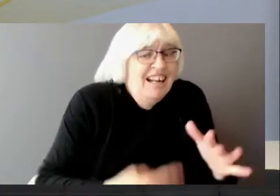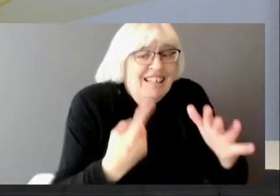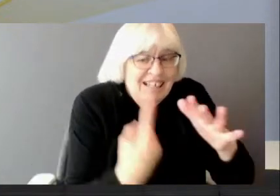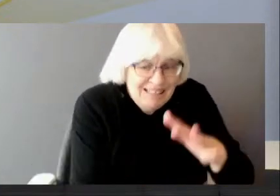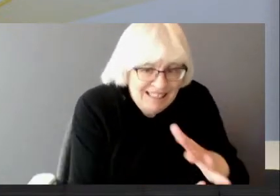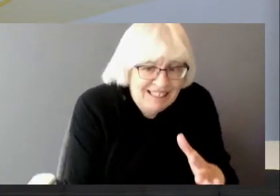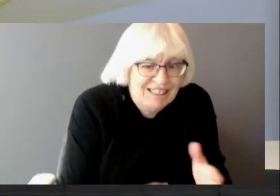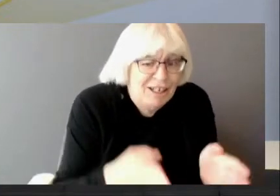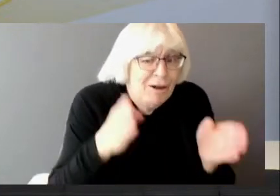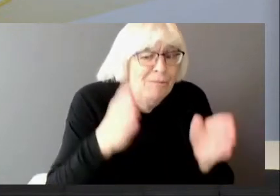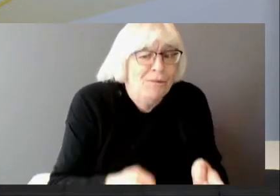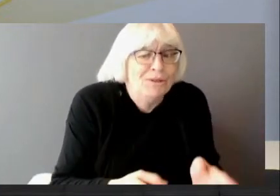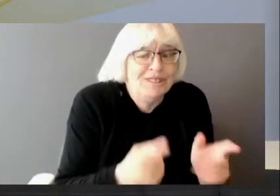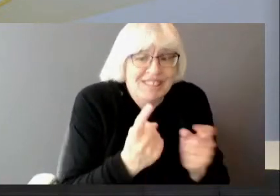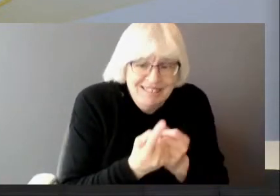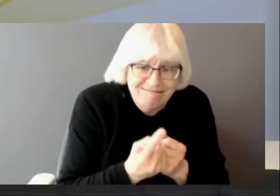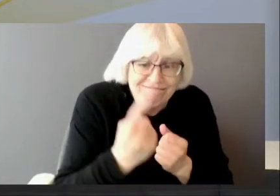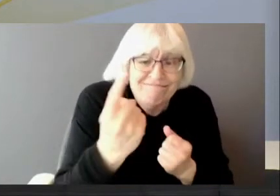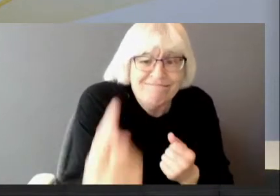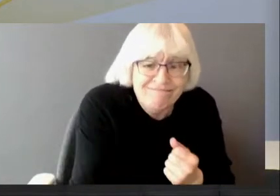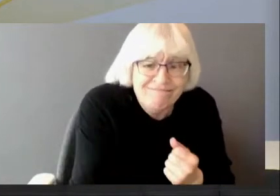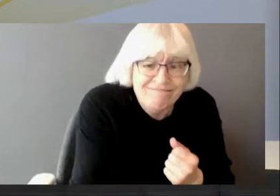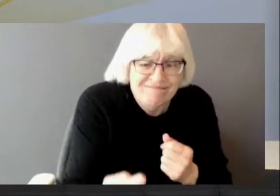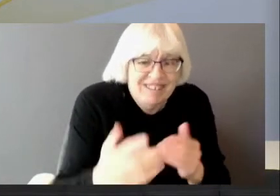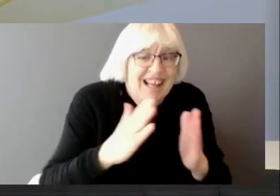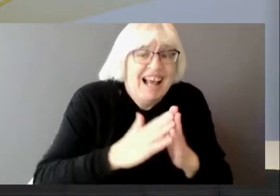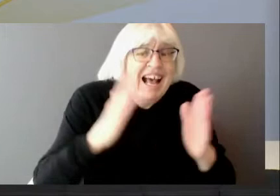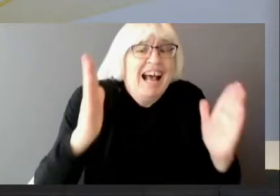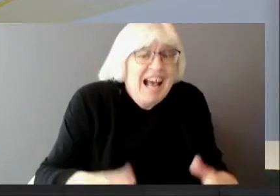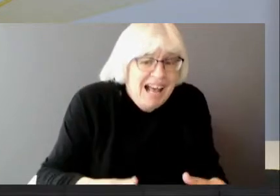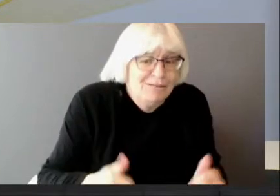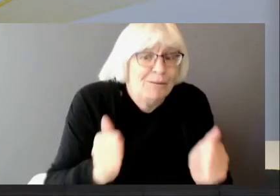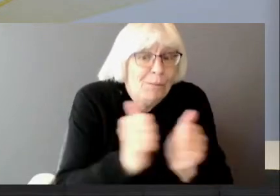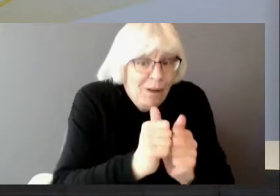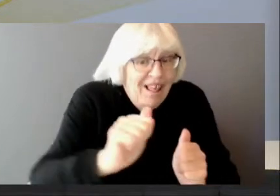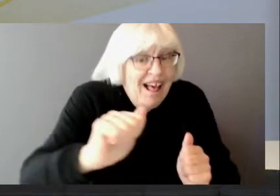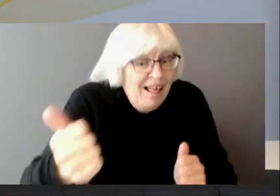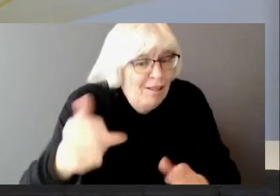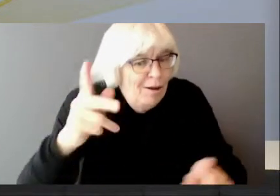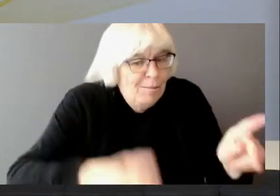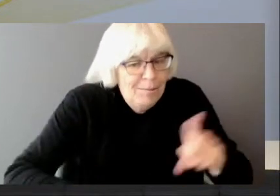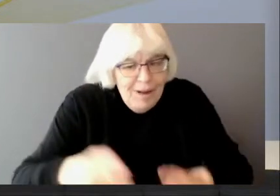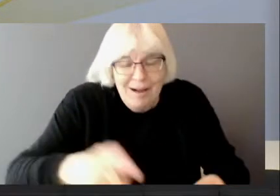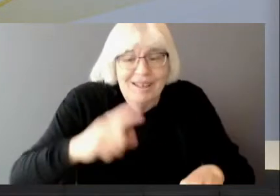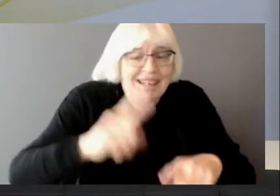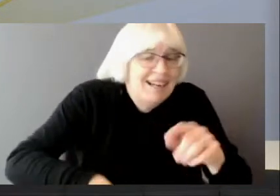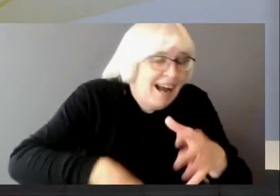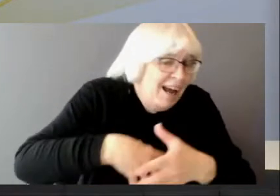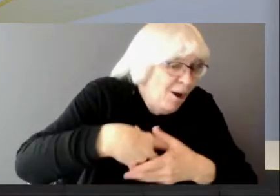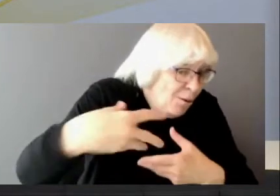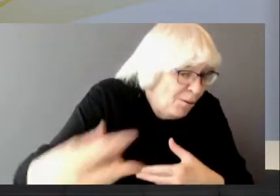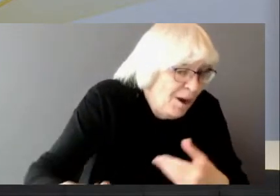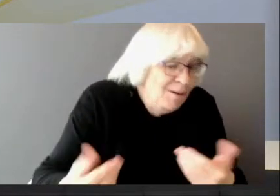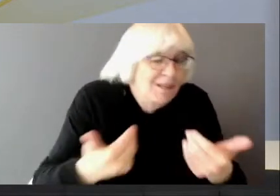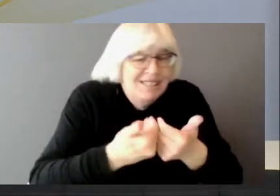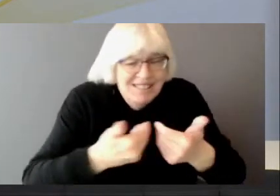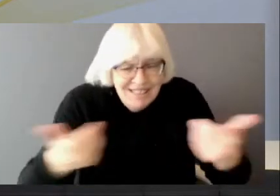home with others, provided they have no contact with anyone else and have their own room and bathroom.